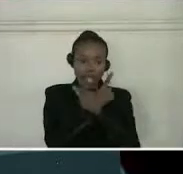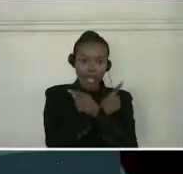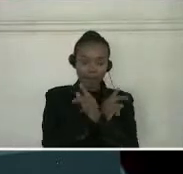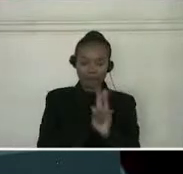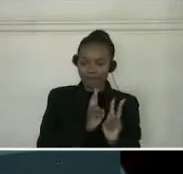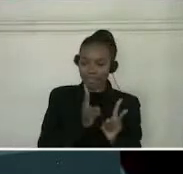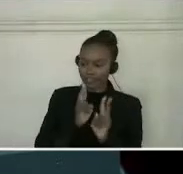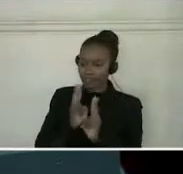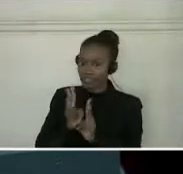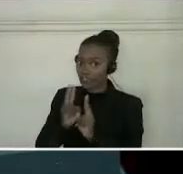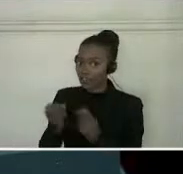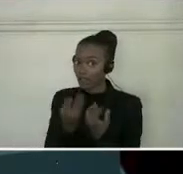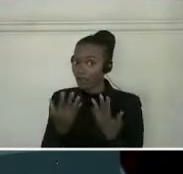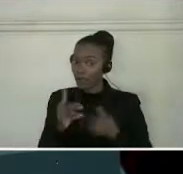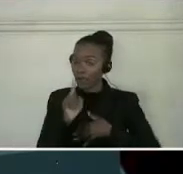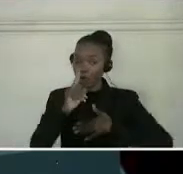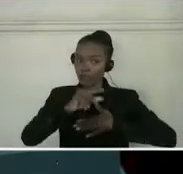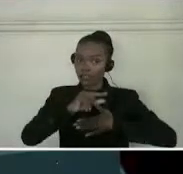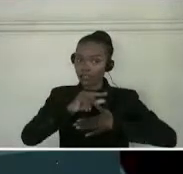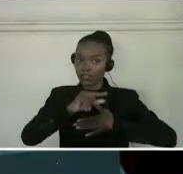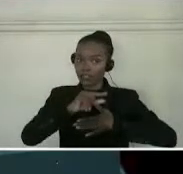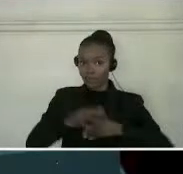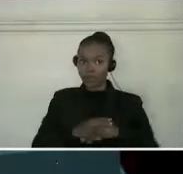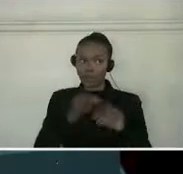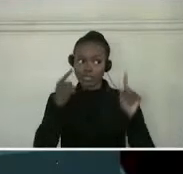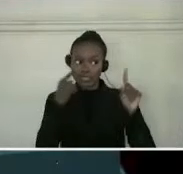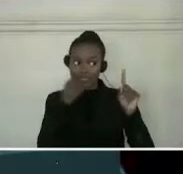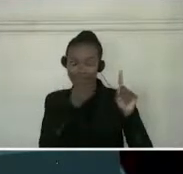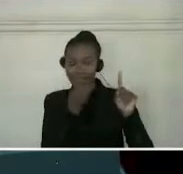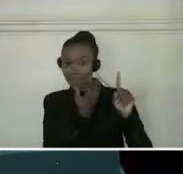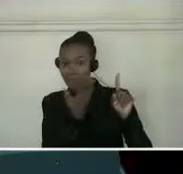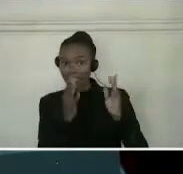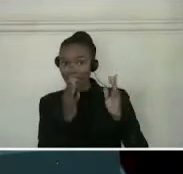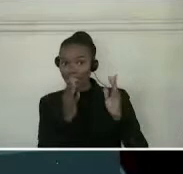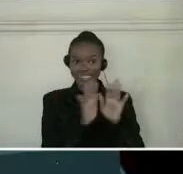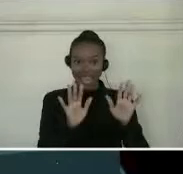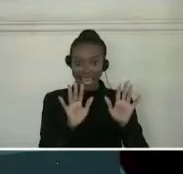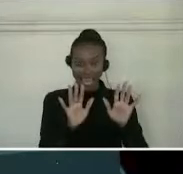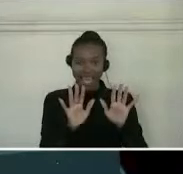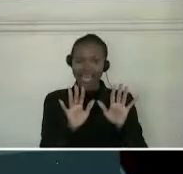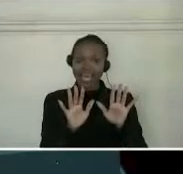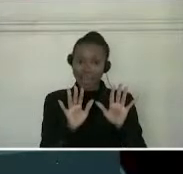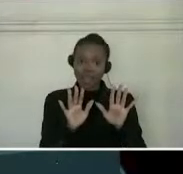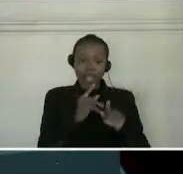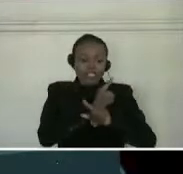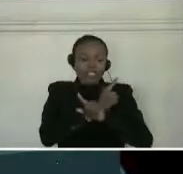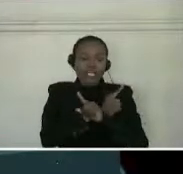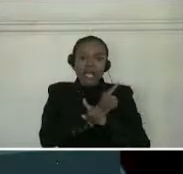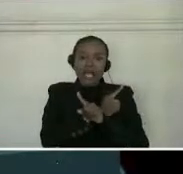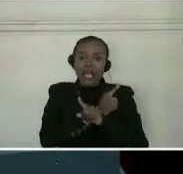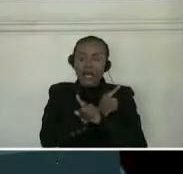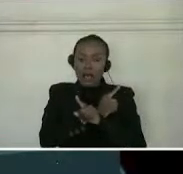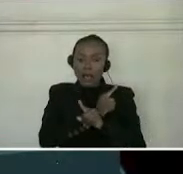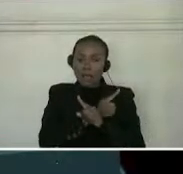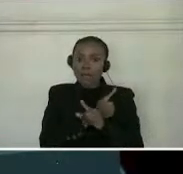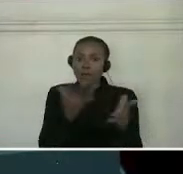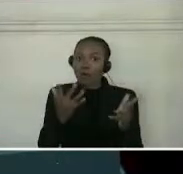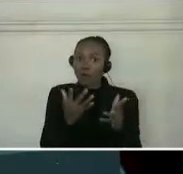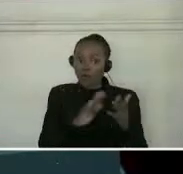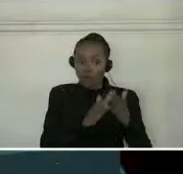target is 10 township clubs and we will need to allocate each club with their